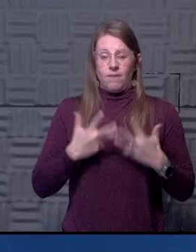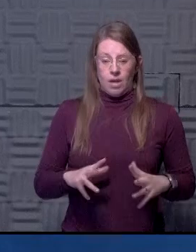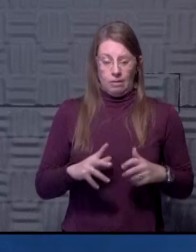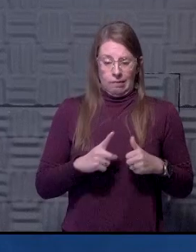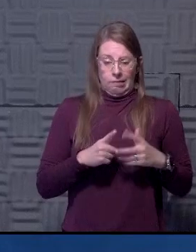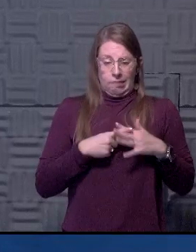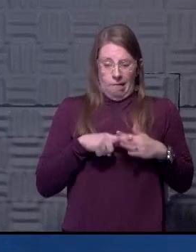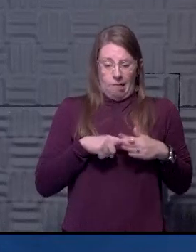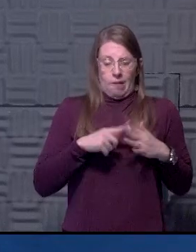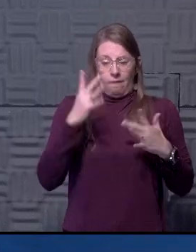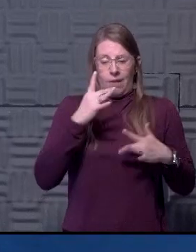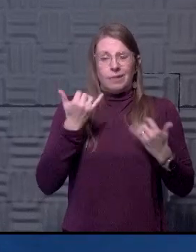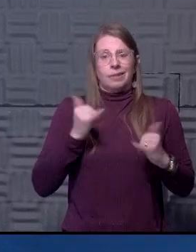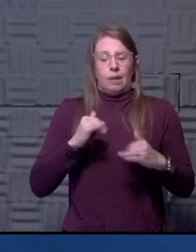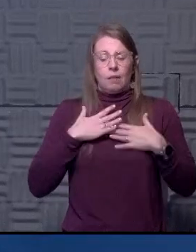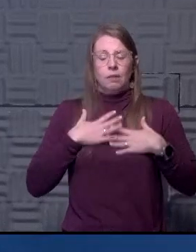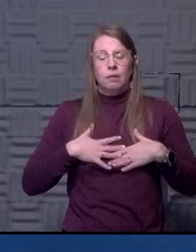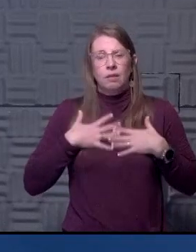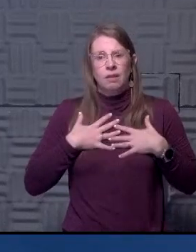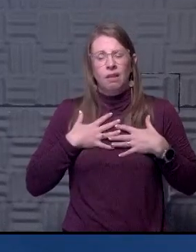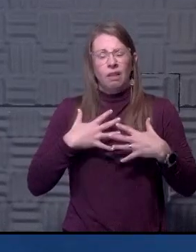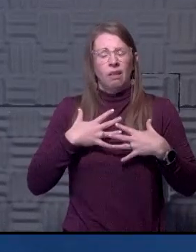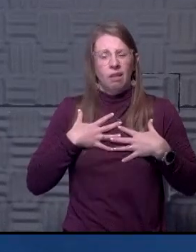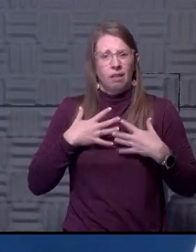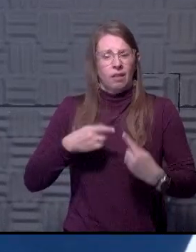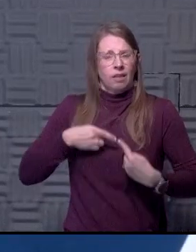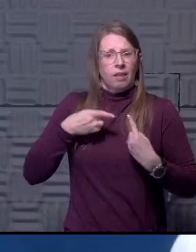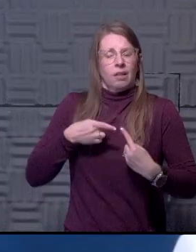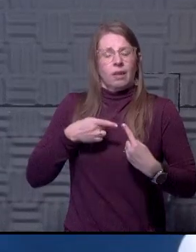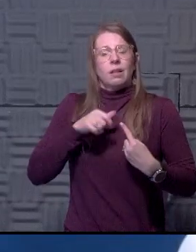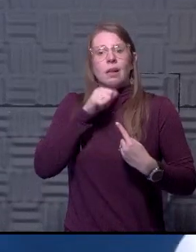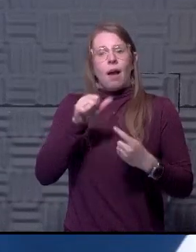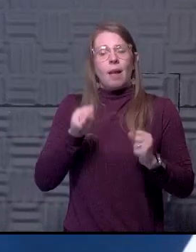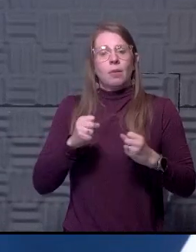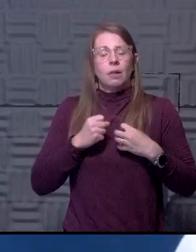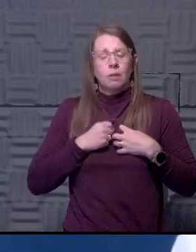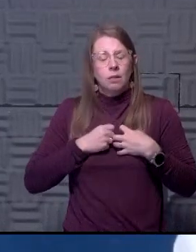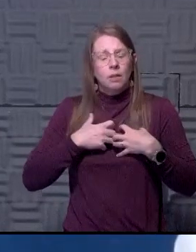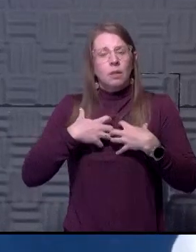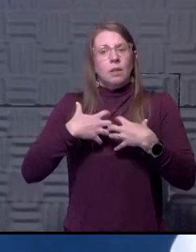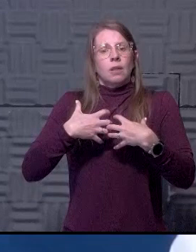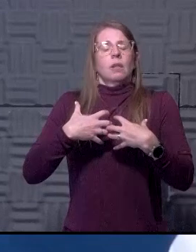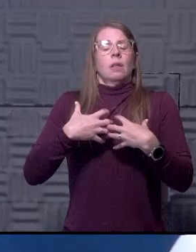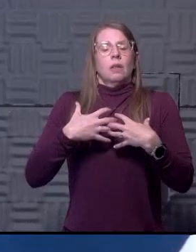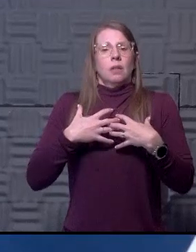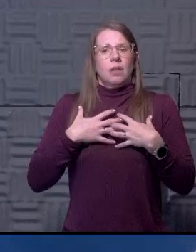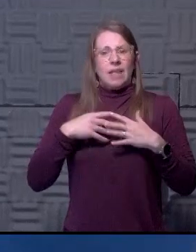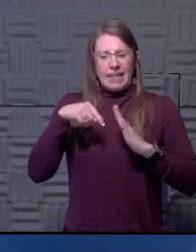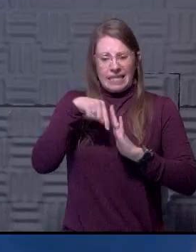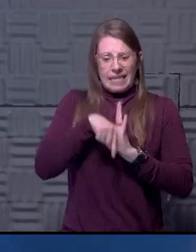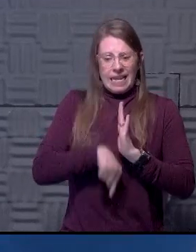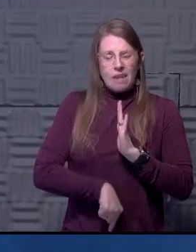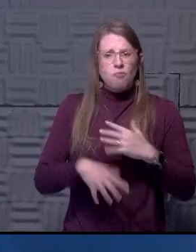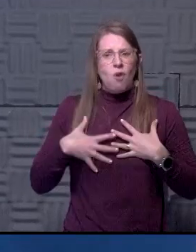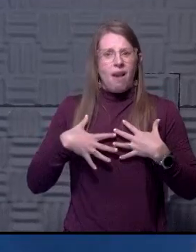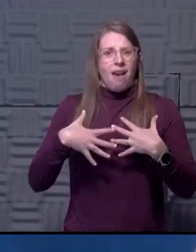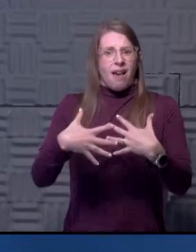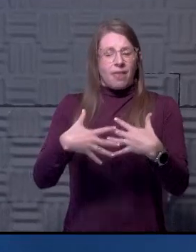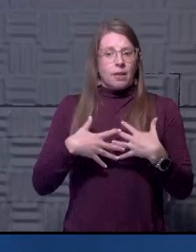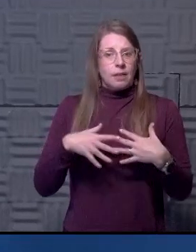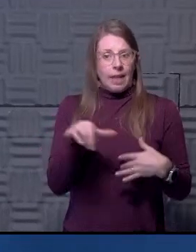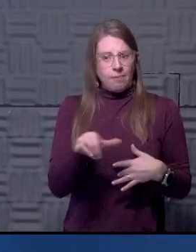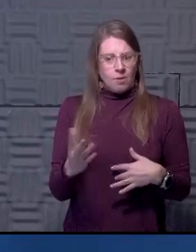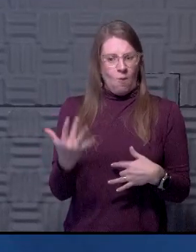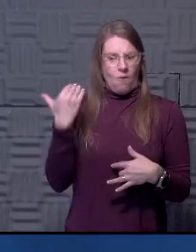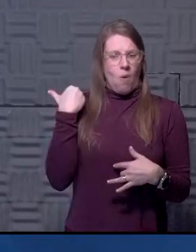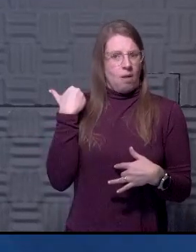having symptoms in their chest of shortness of breath, not able to expand their chest, not able to take that deep breath like they used to.